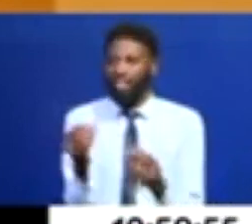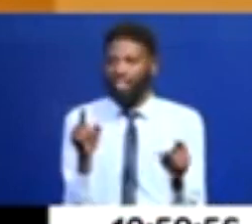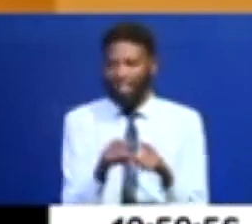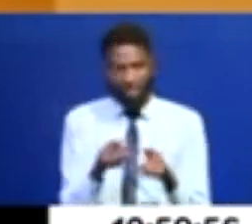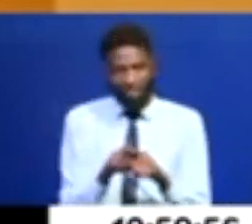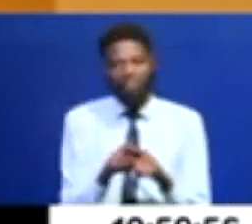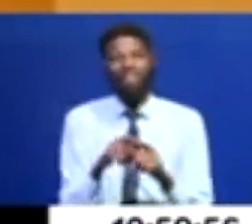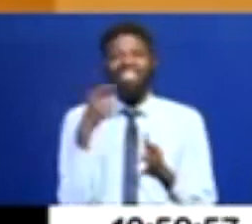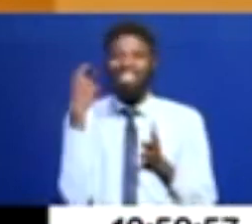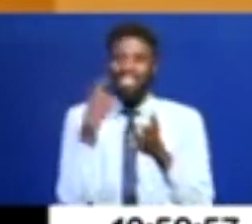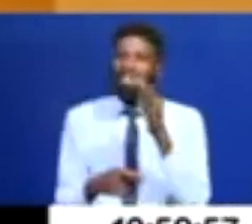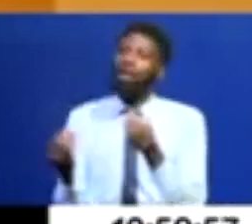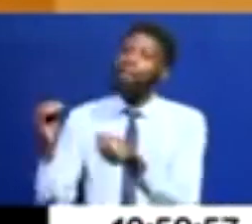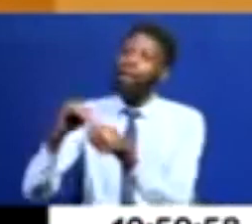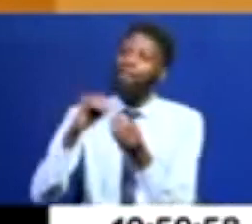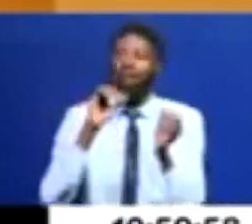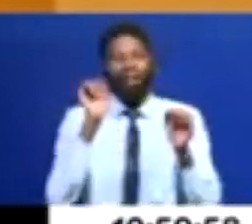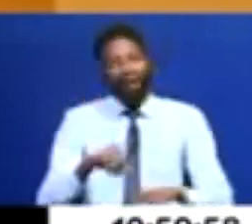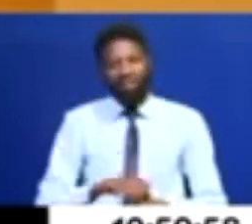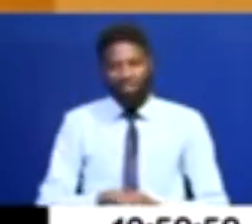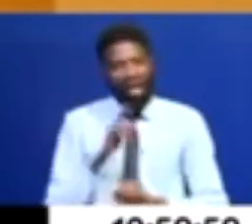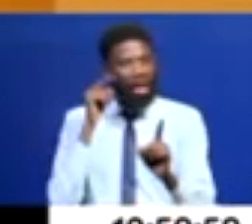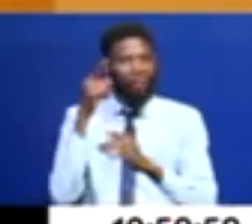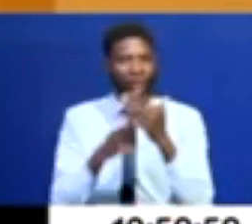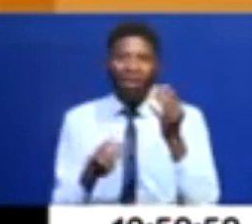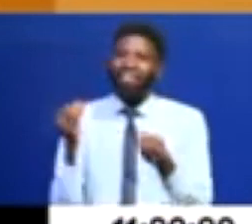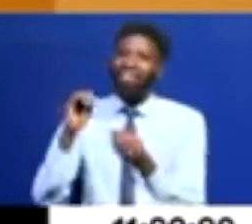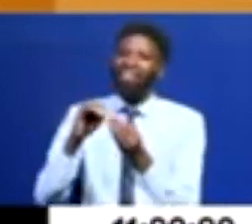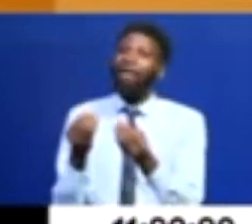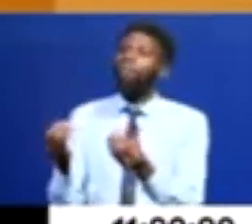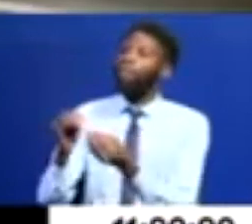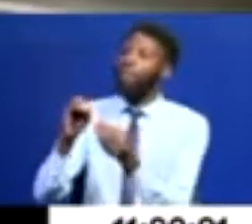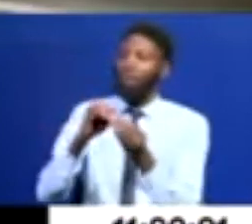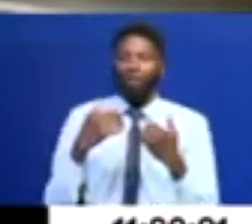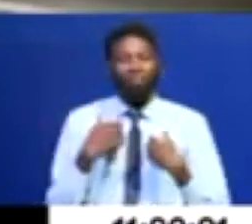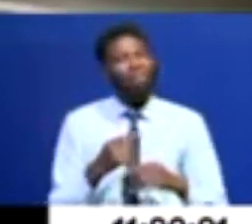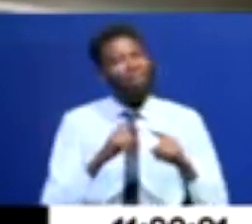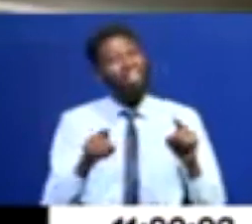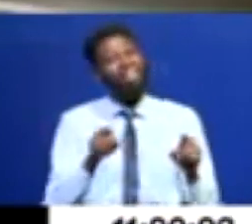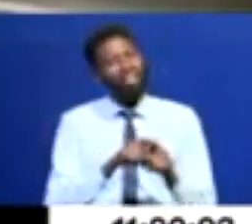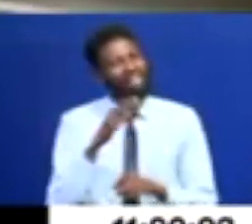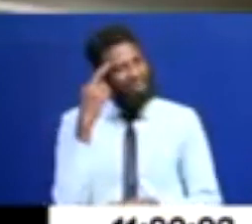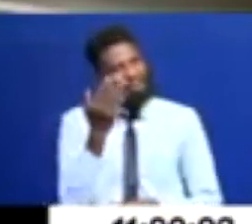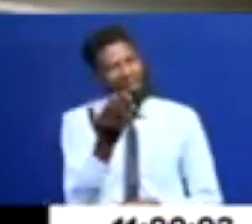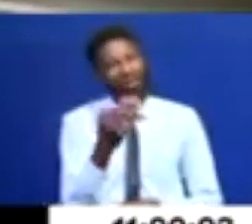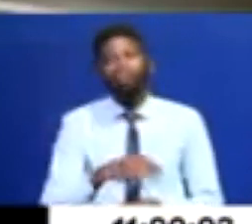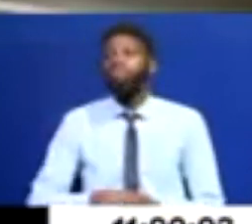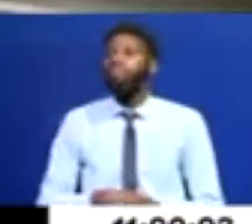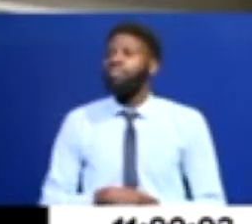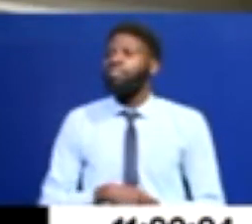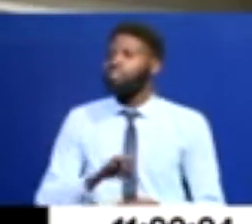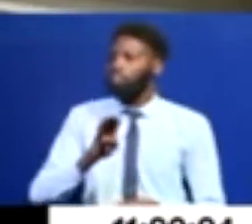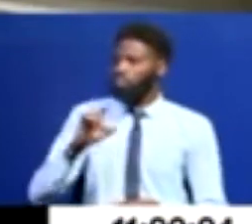base is widened. Ideally, the essence of this is to widen the tax net. But why? But also bearing in mind that, you know, this bill